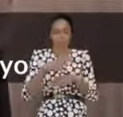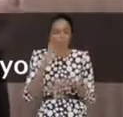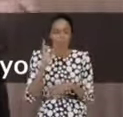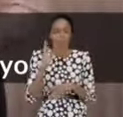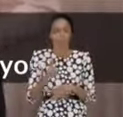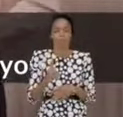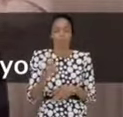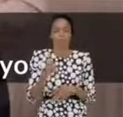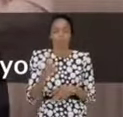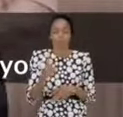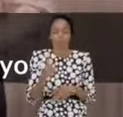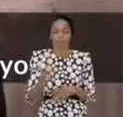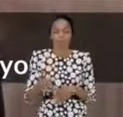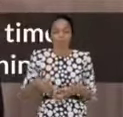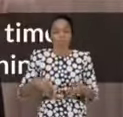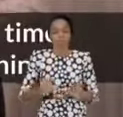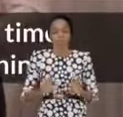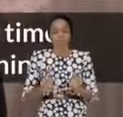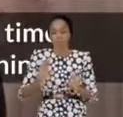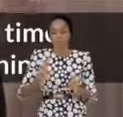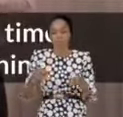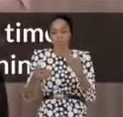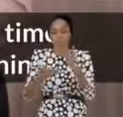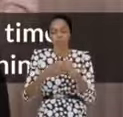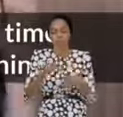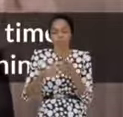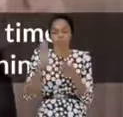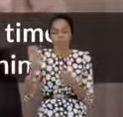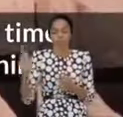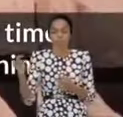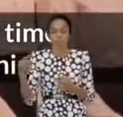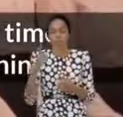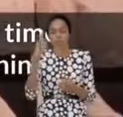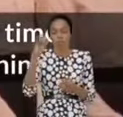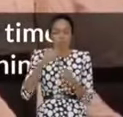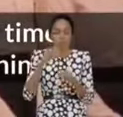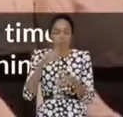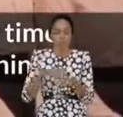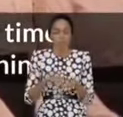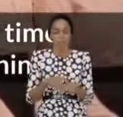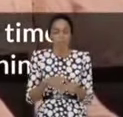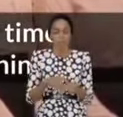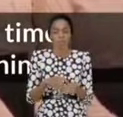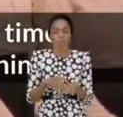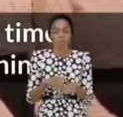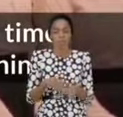you. So let us go back to Bethel.